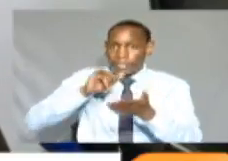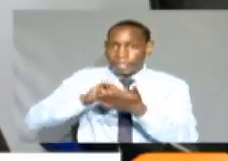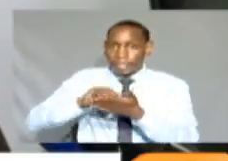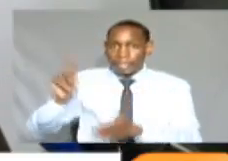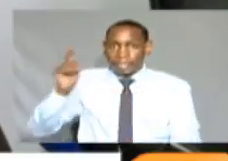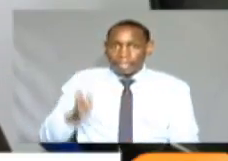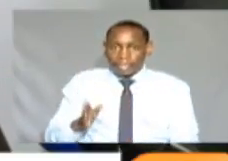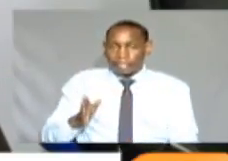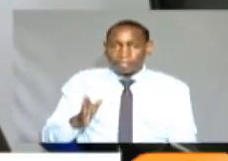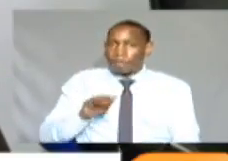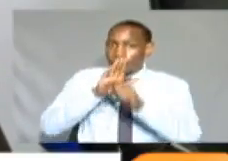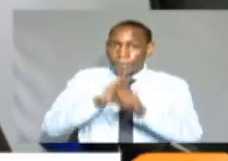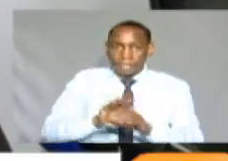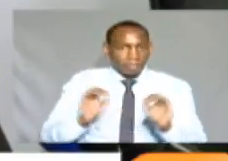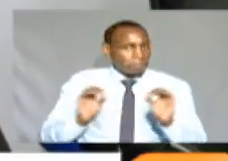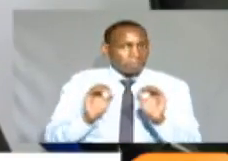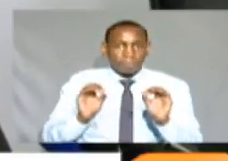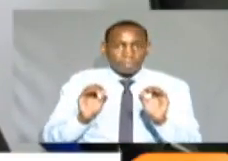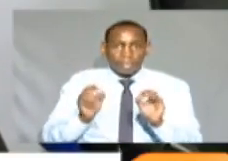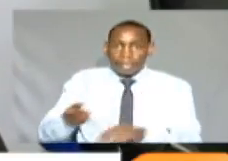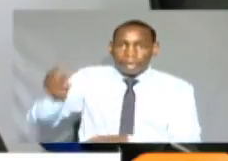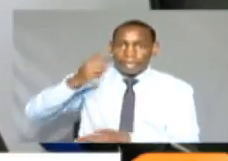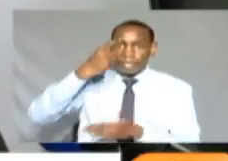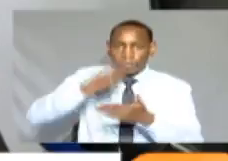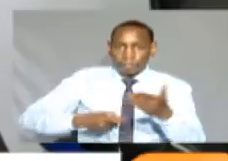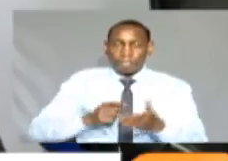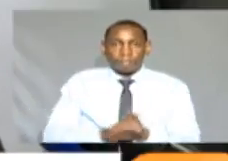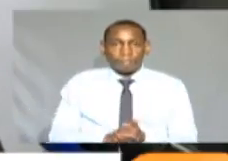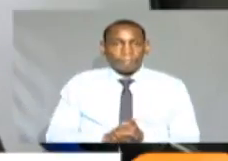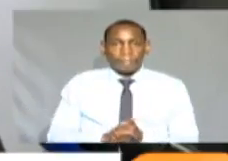Kenyans are not robbed by unnecessary increase in prices. So for